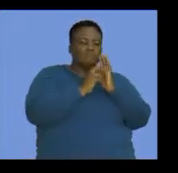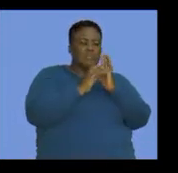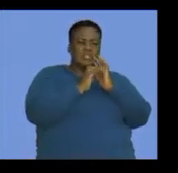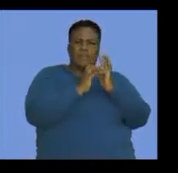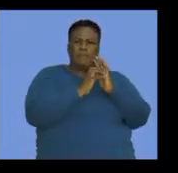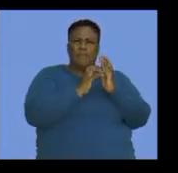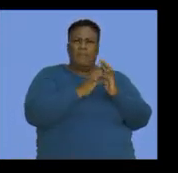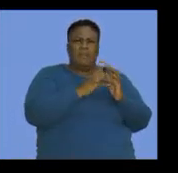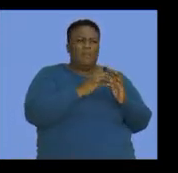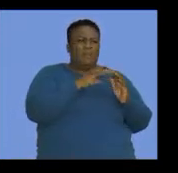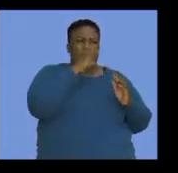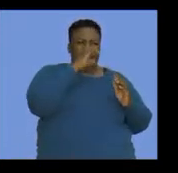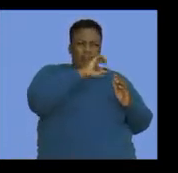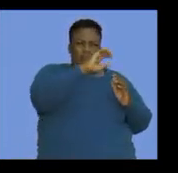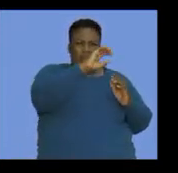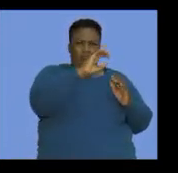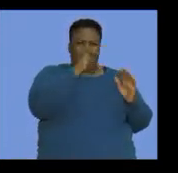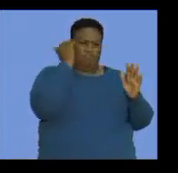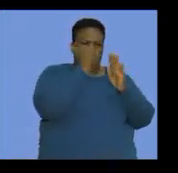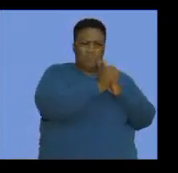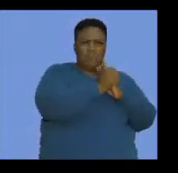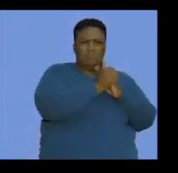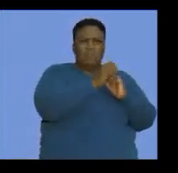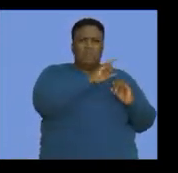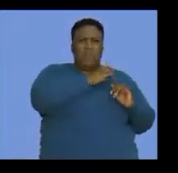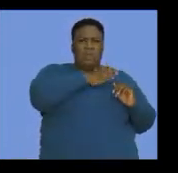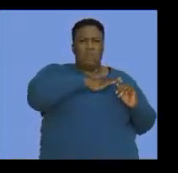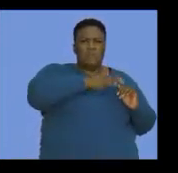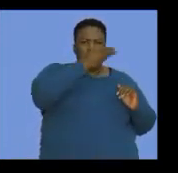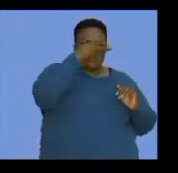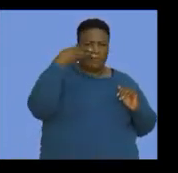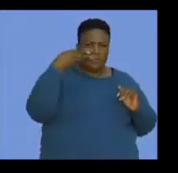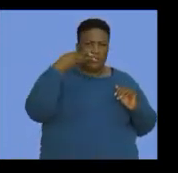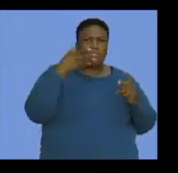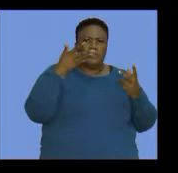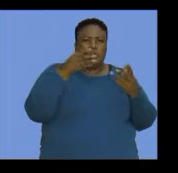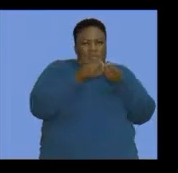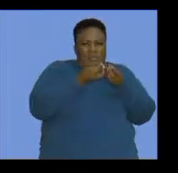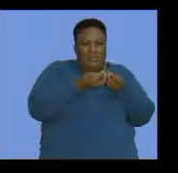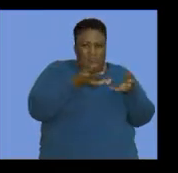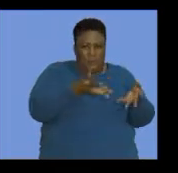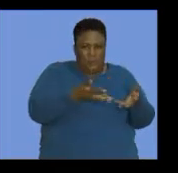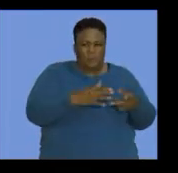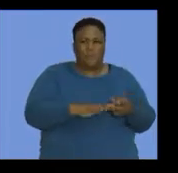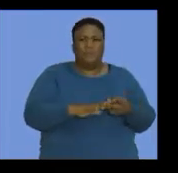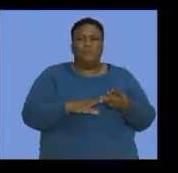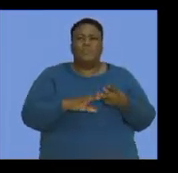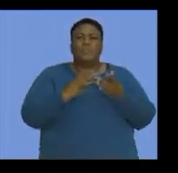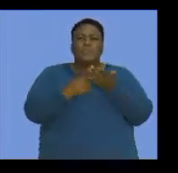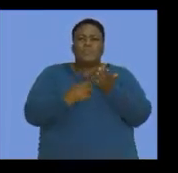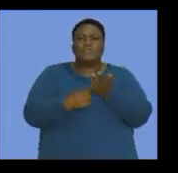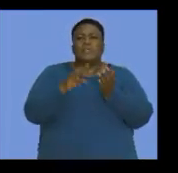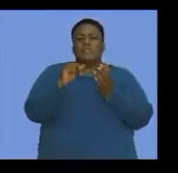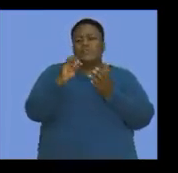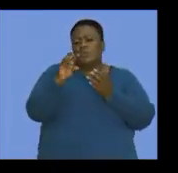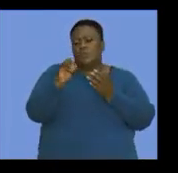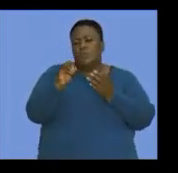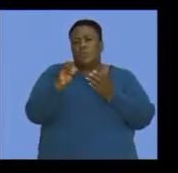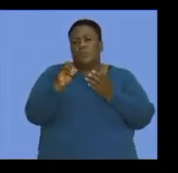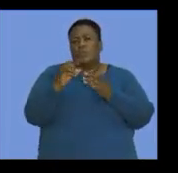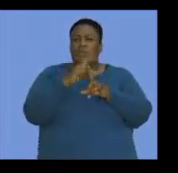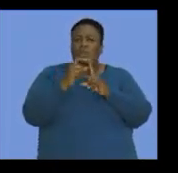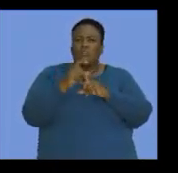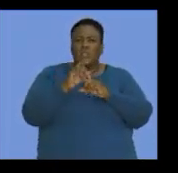on species in the context of biodiversity in South Africa. We've discussed monoculture previously, but we've got to look